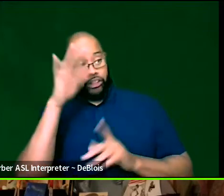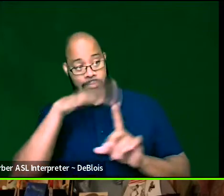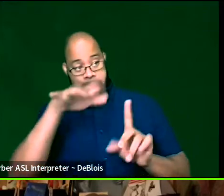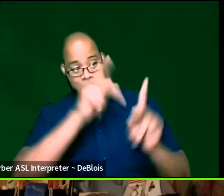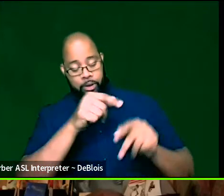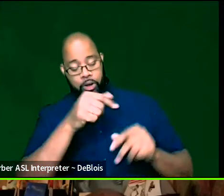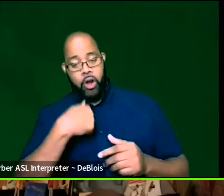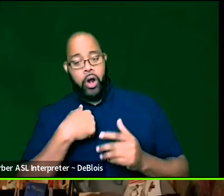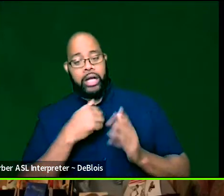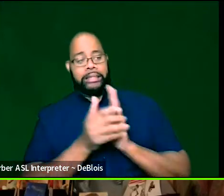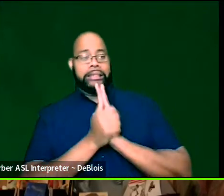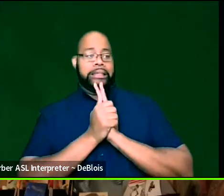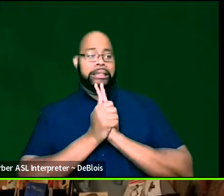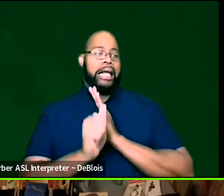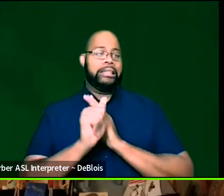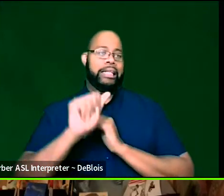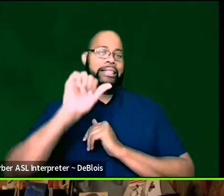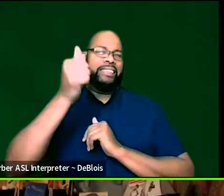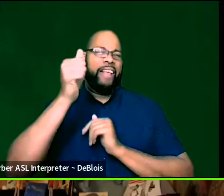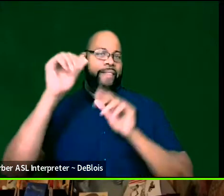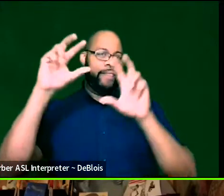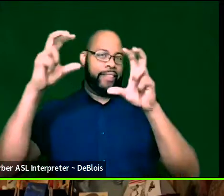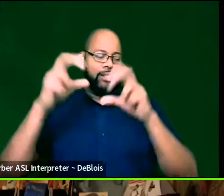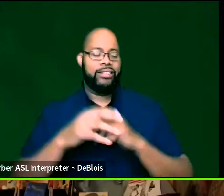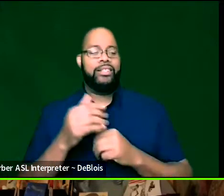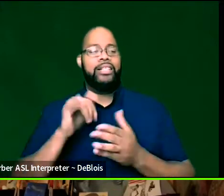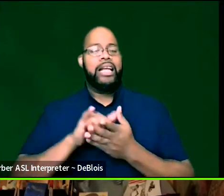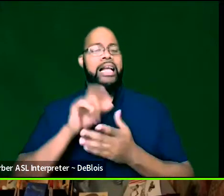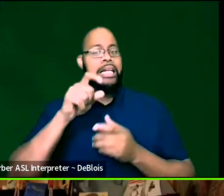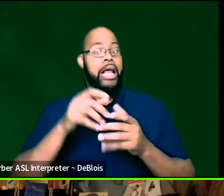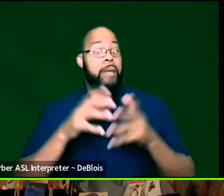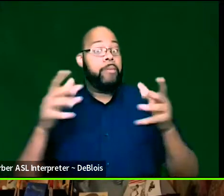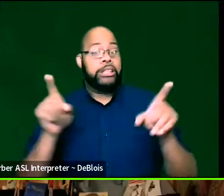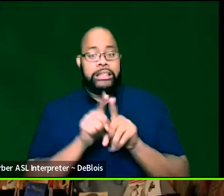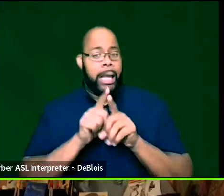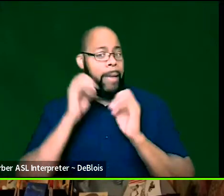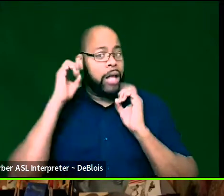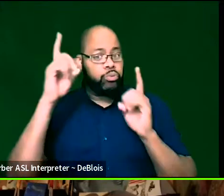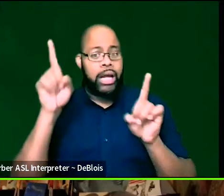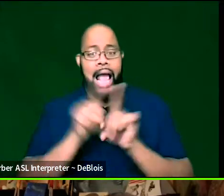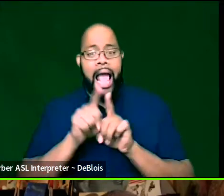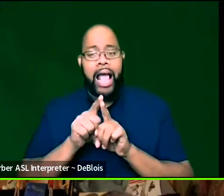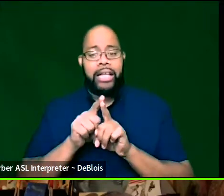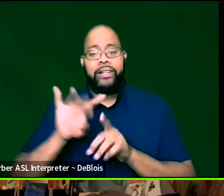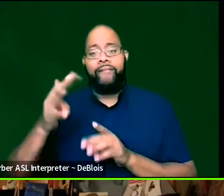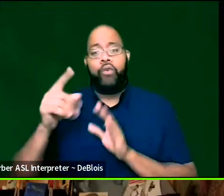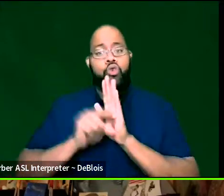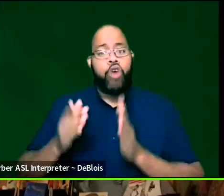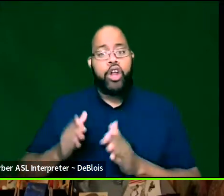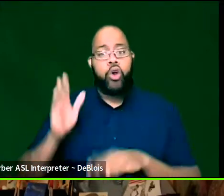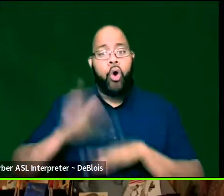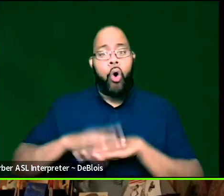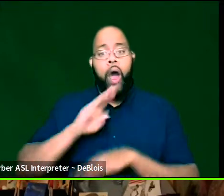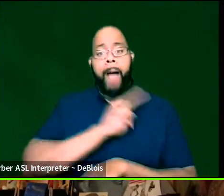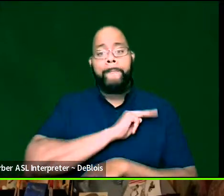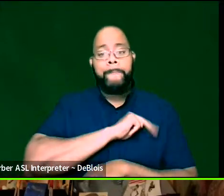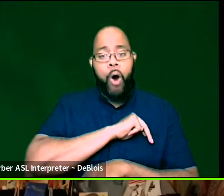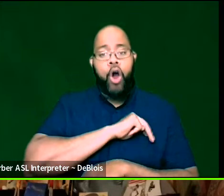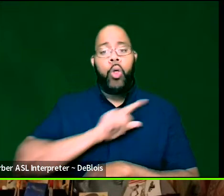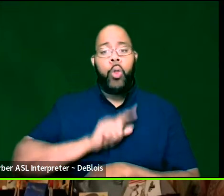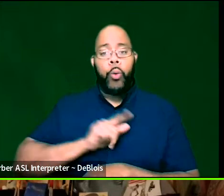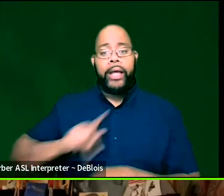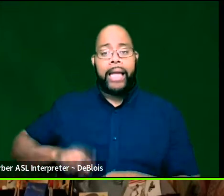our talented TIF, need just as much education as the fourth grader up on Martin Luther King